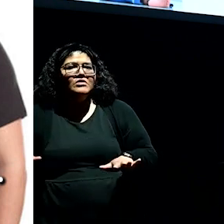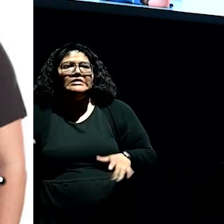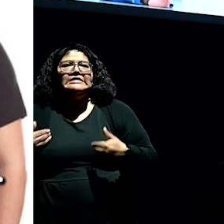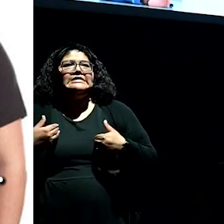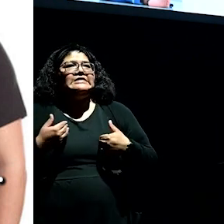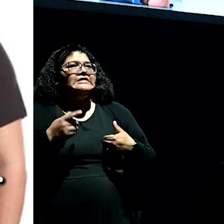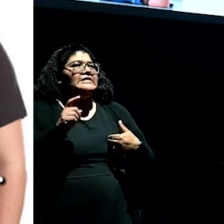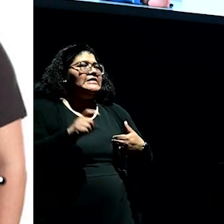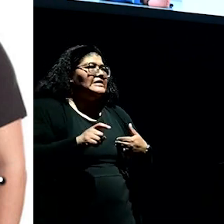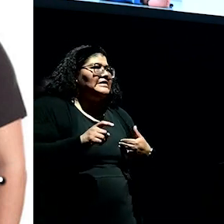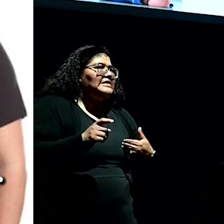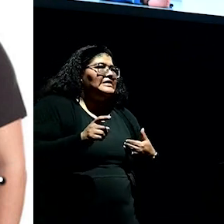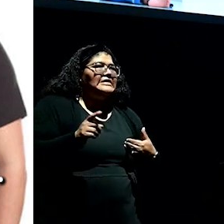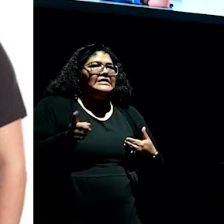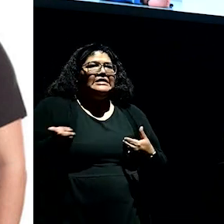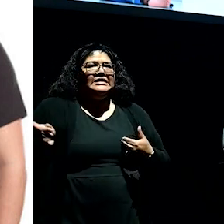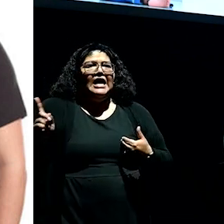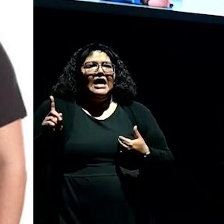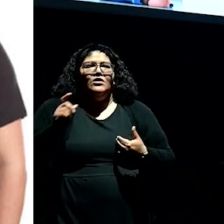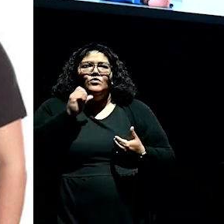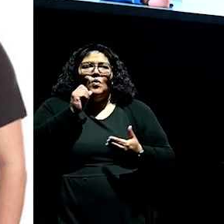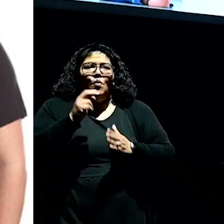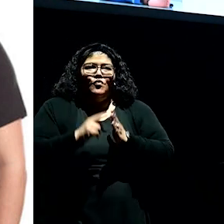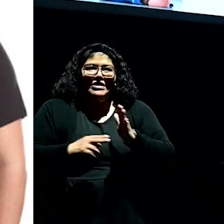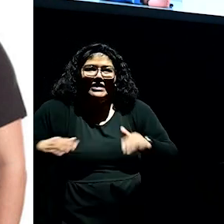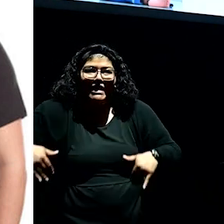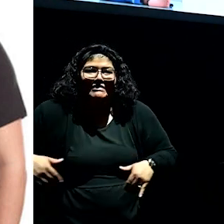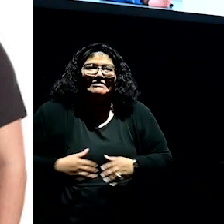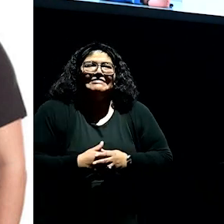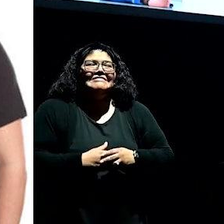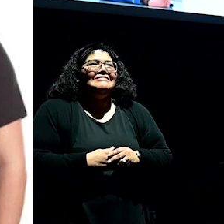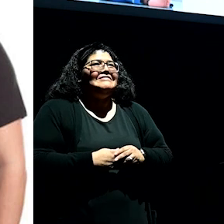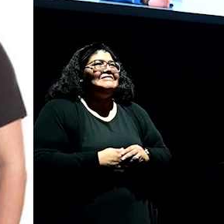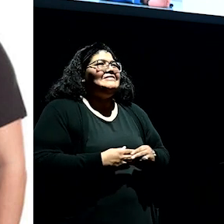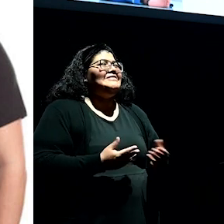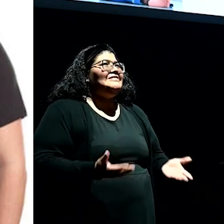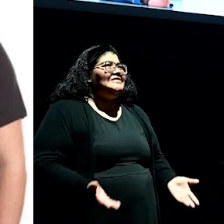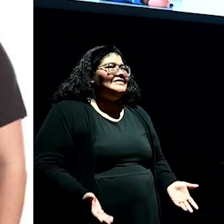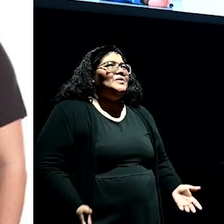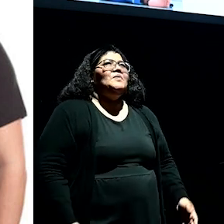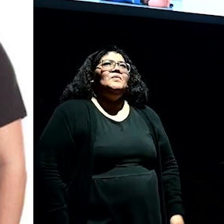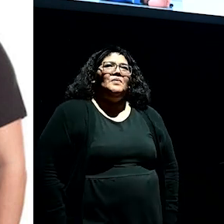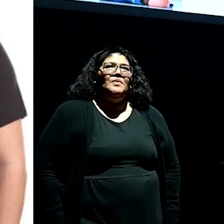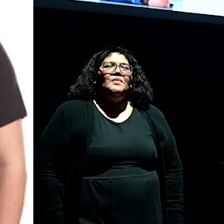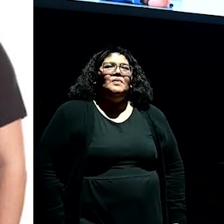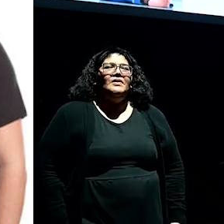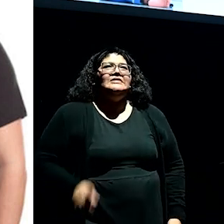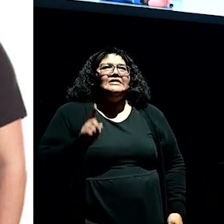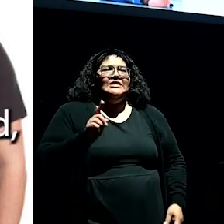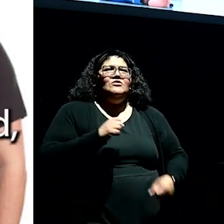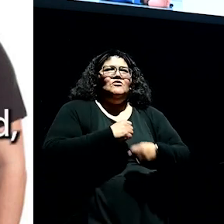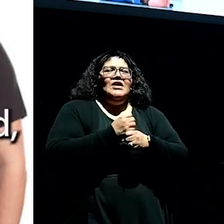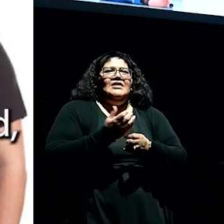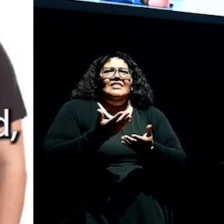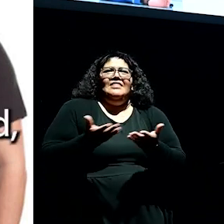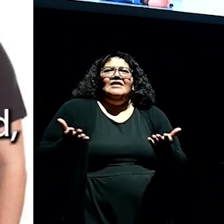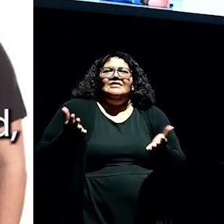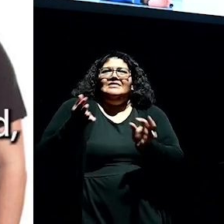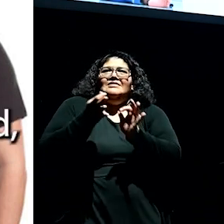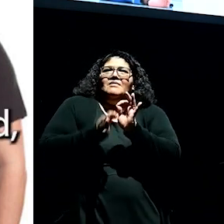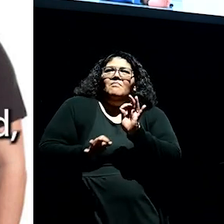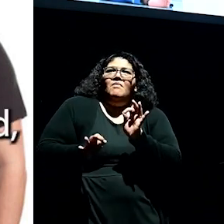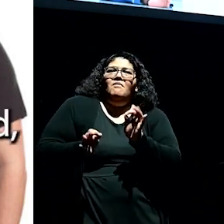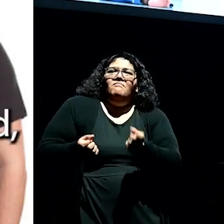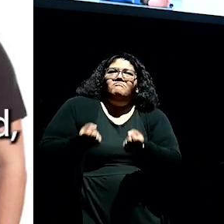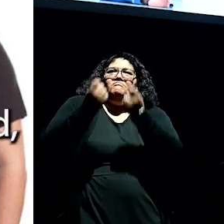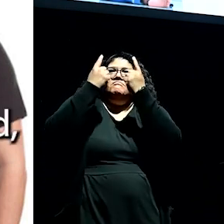sensibility. They're not readers. You need to create things that are simple through the lens